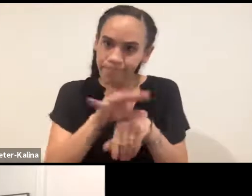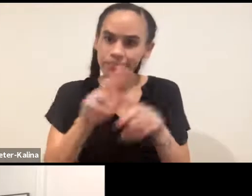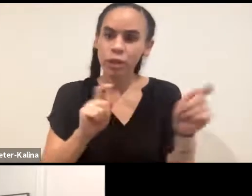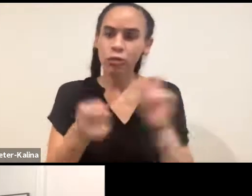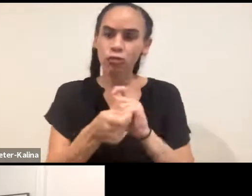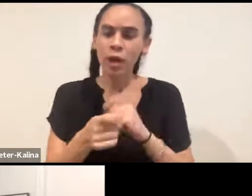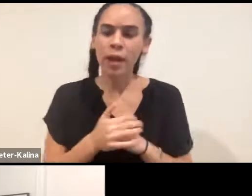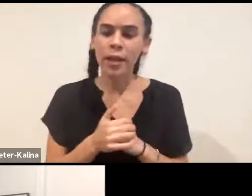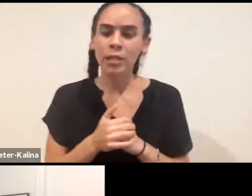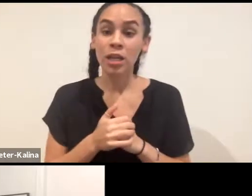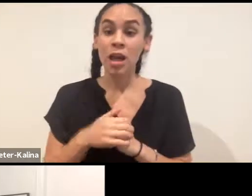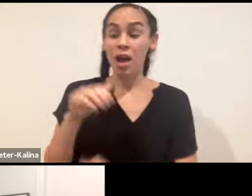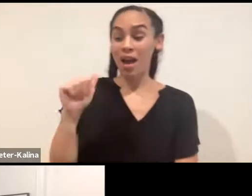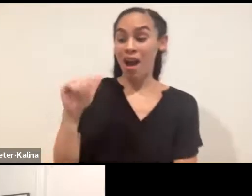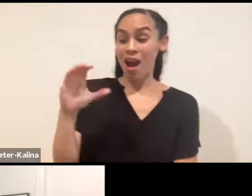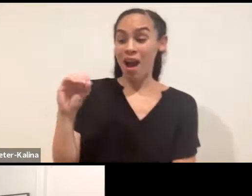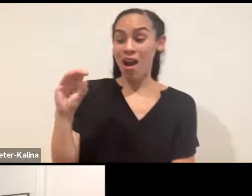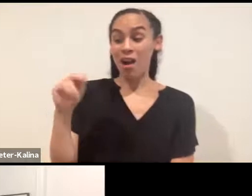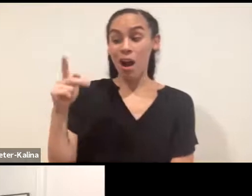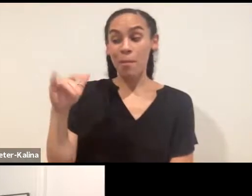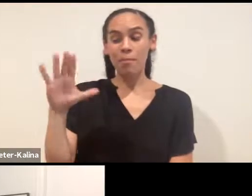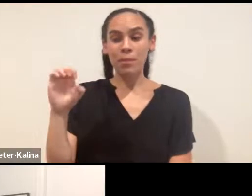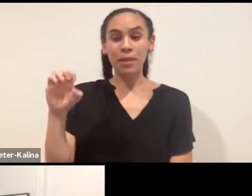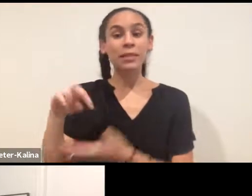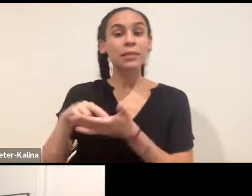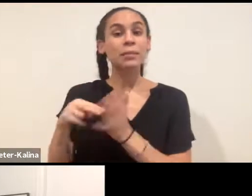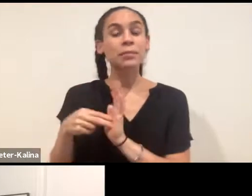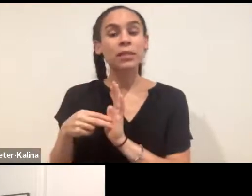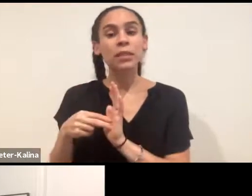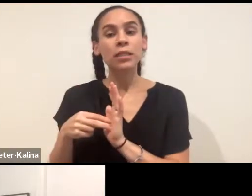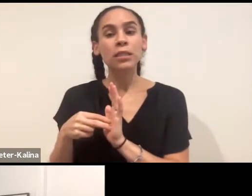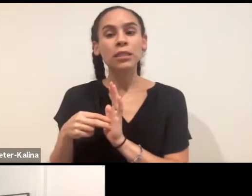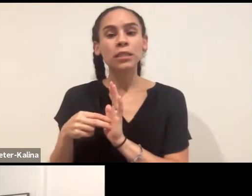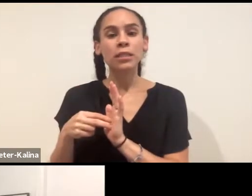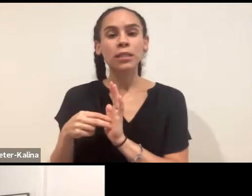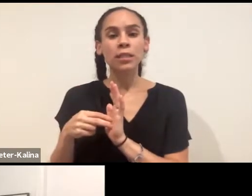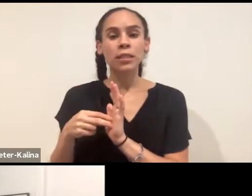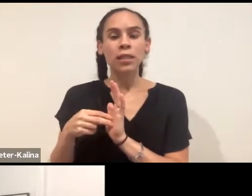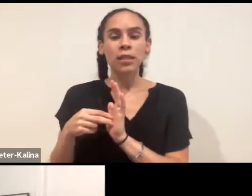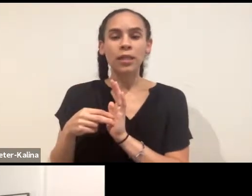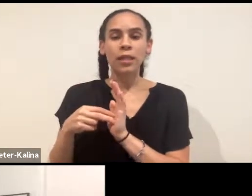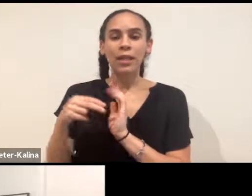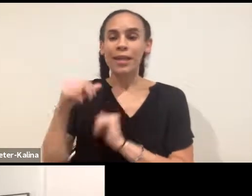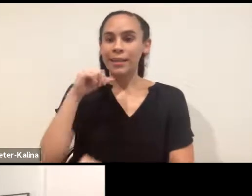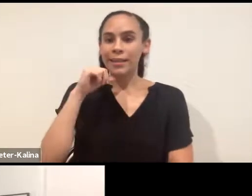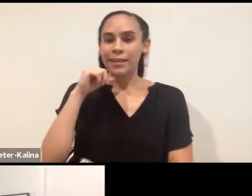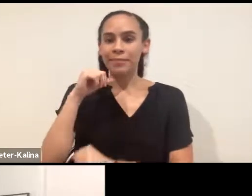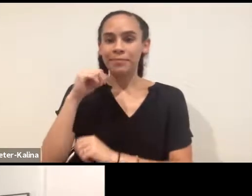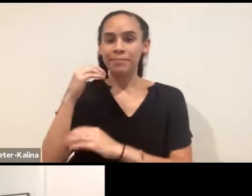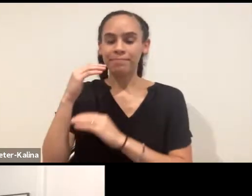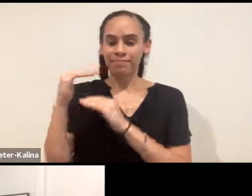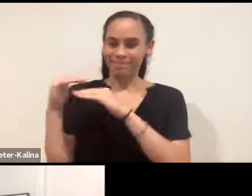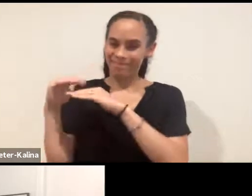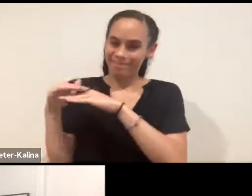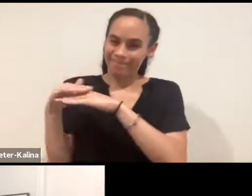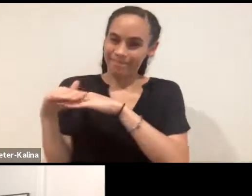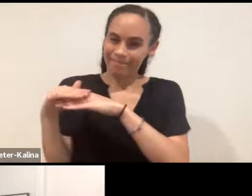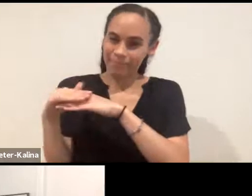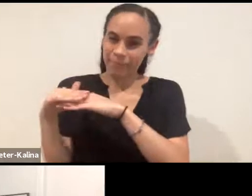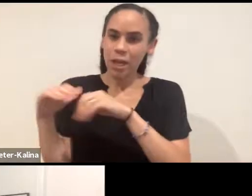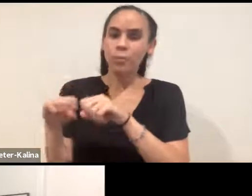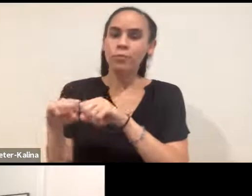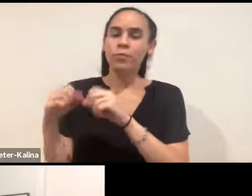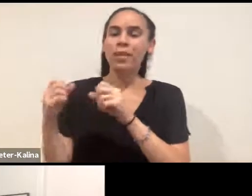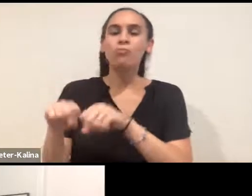an accomplice is doing that as well at the system level, breaking the system, breaking the